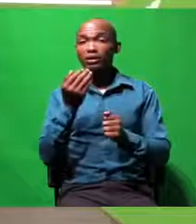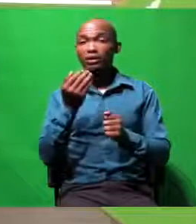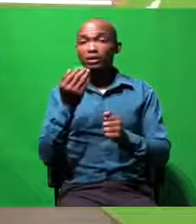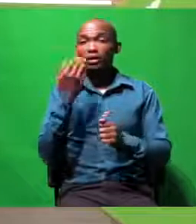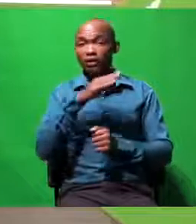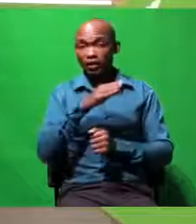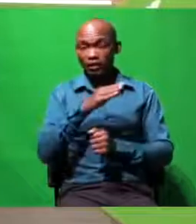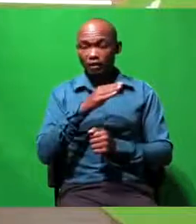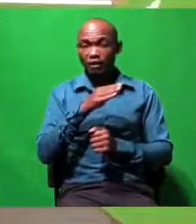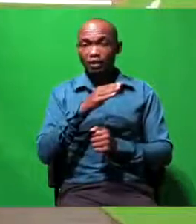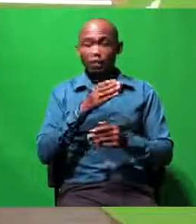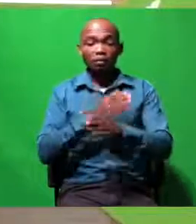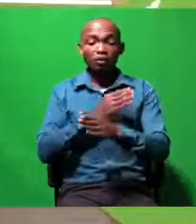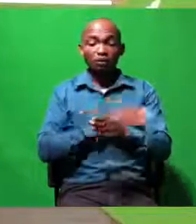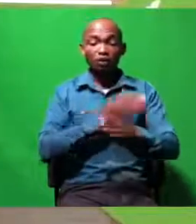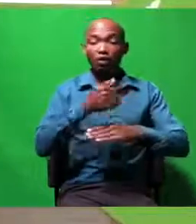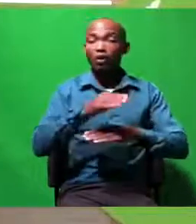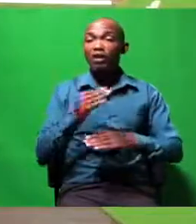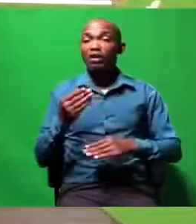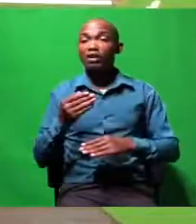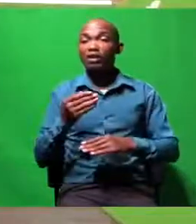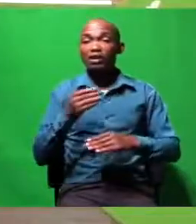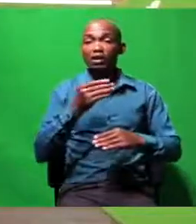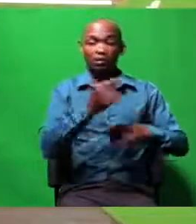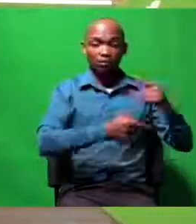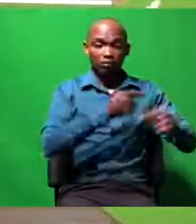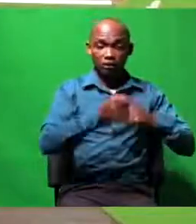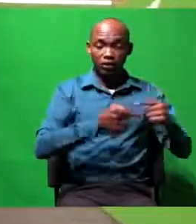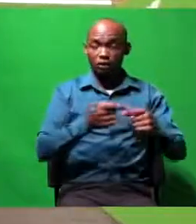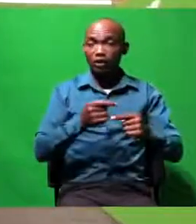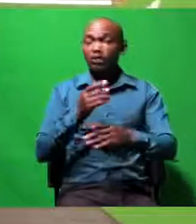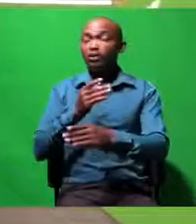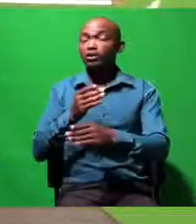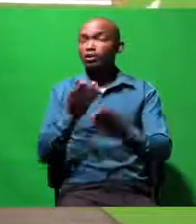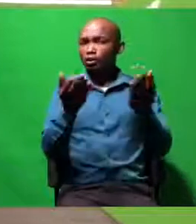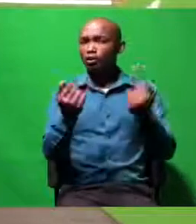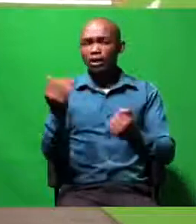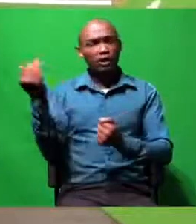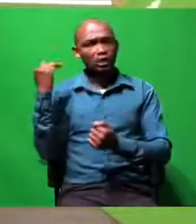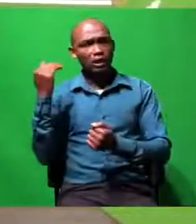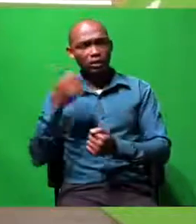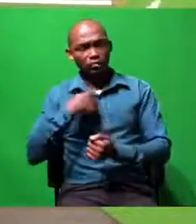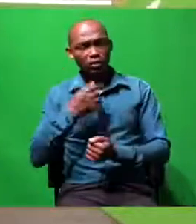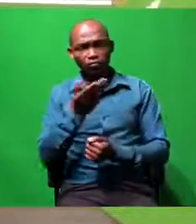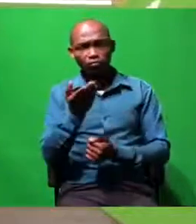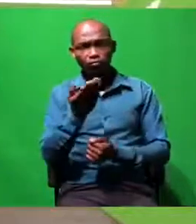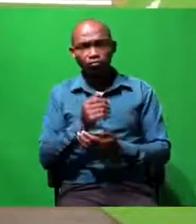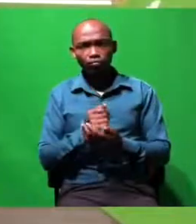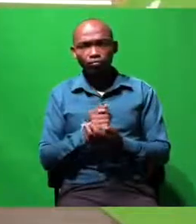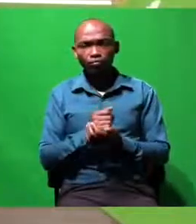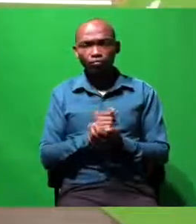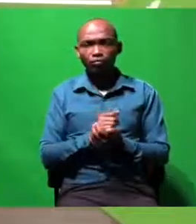thing, before going further, my dear student, can you tell me